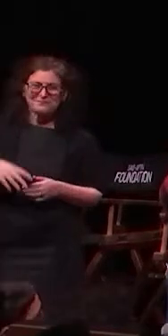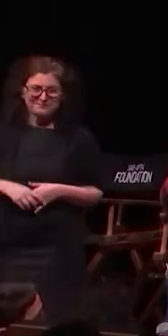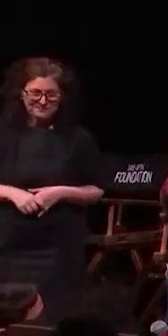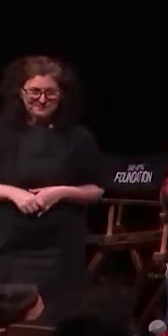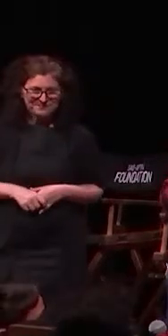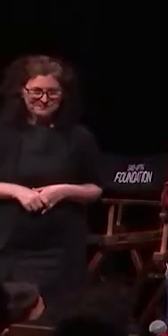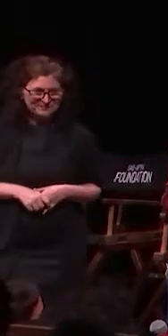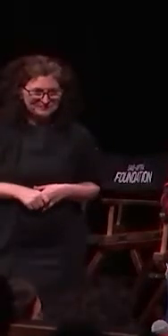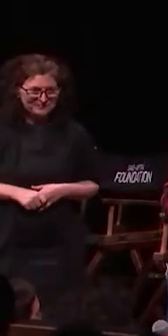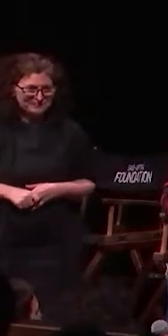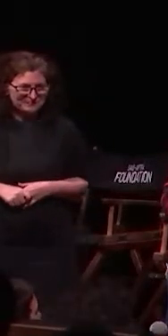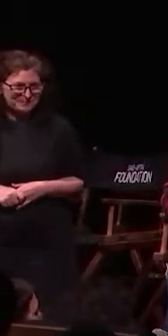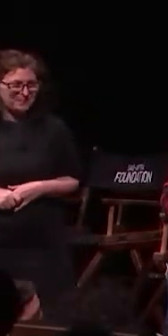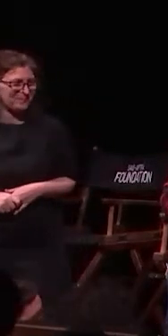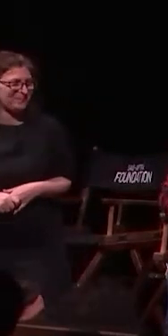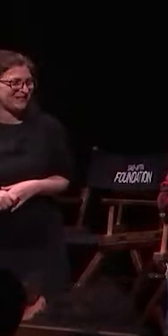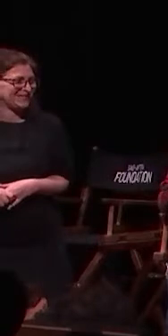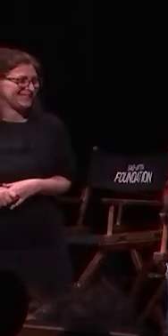Great.